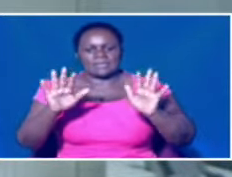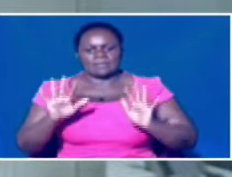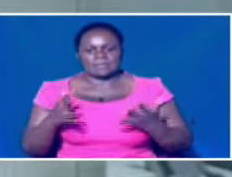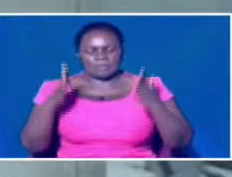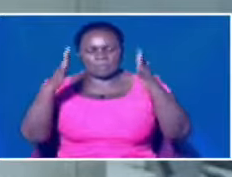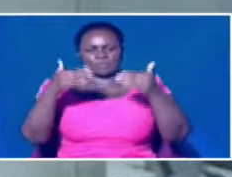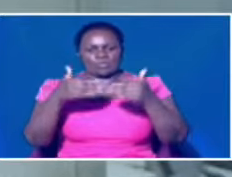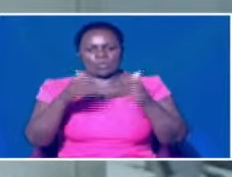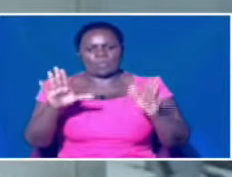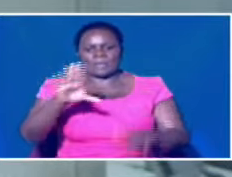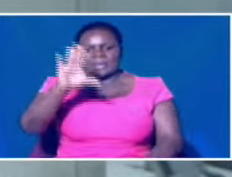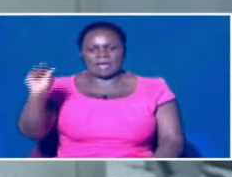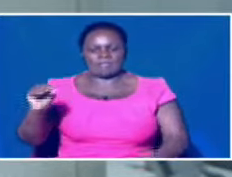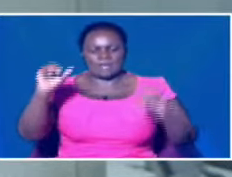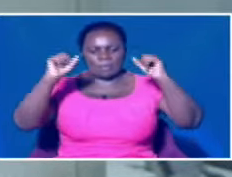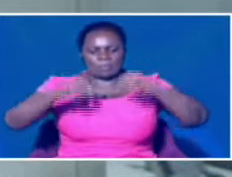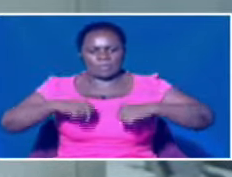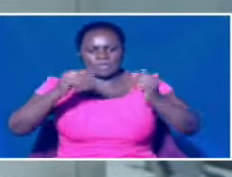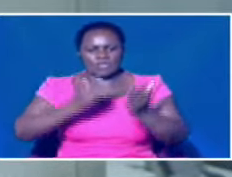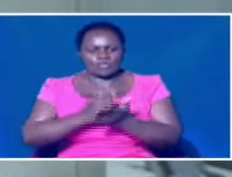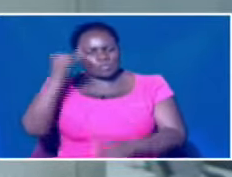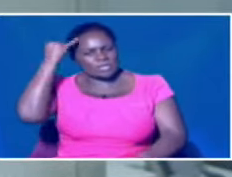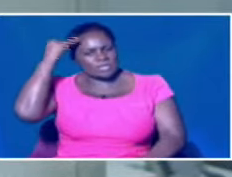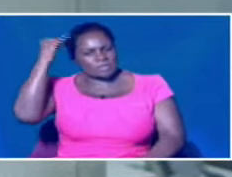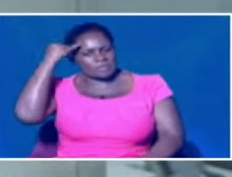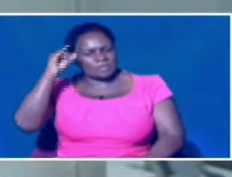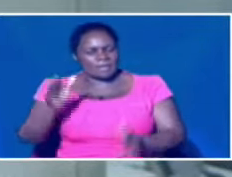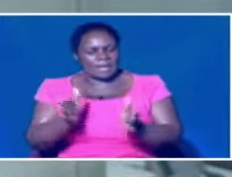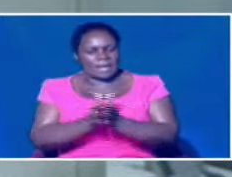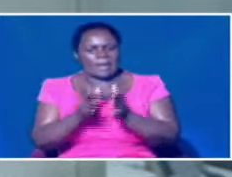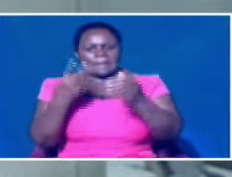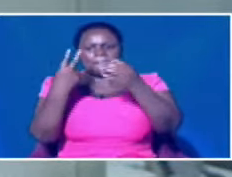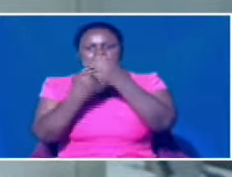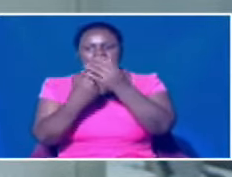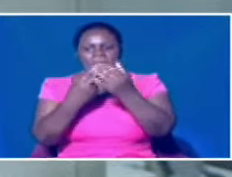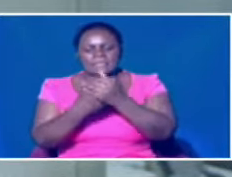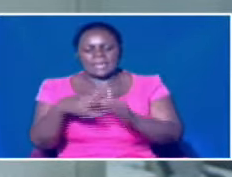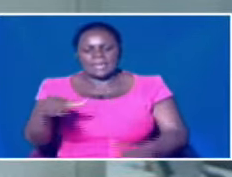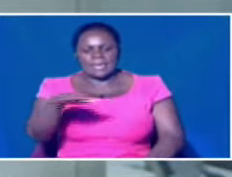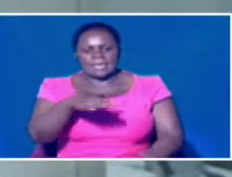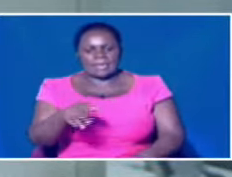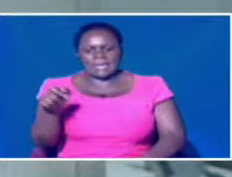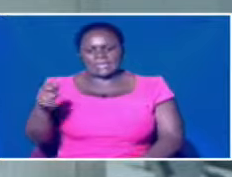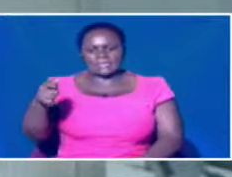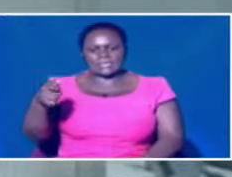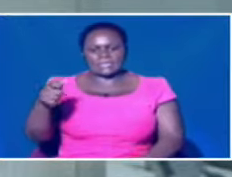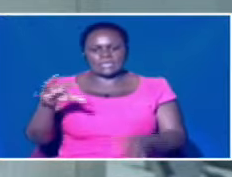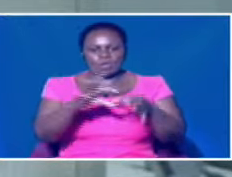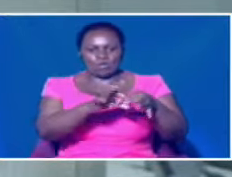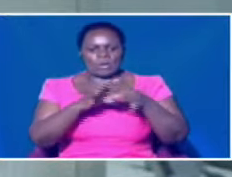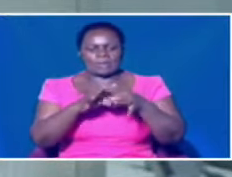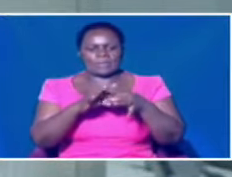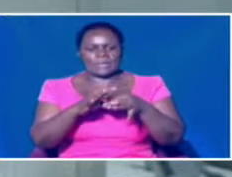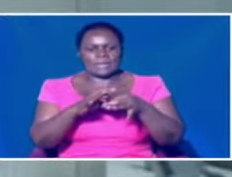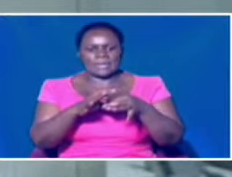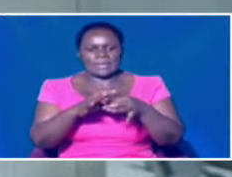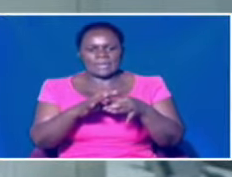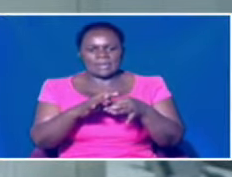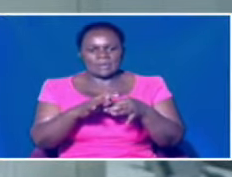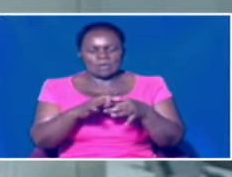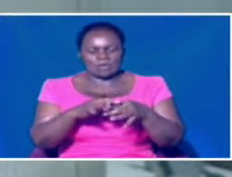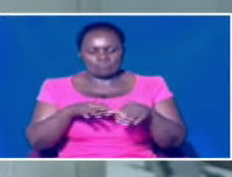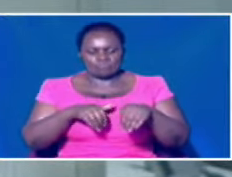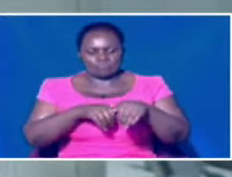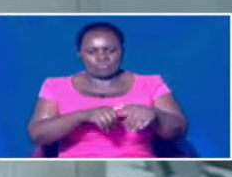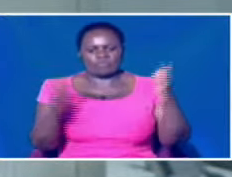to unlock Africa's potential through innovation and partnerships. Key areas for collaboration have been highlighted, aligned